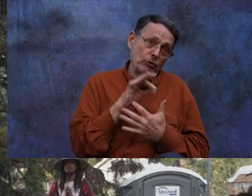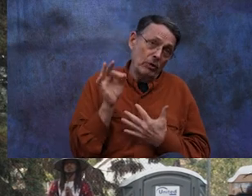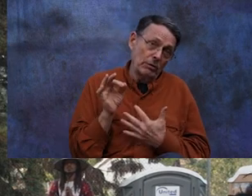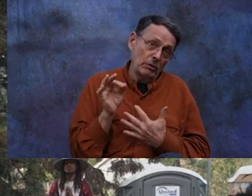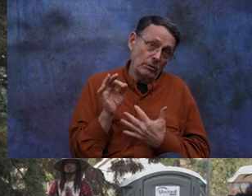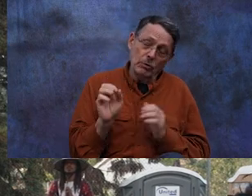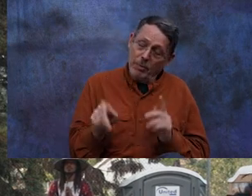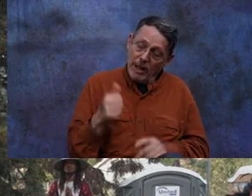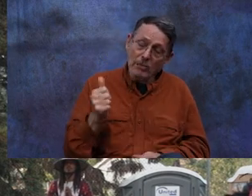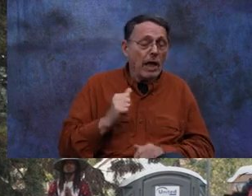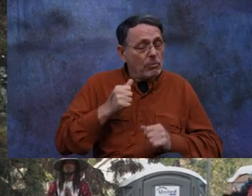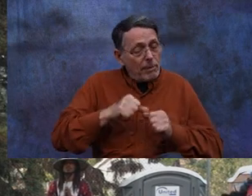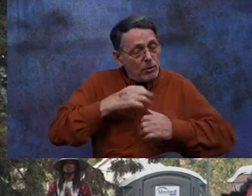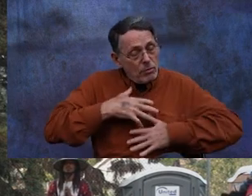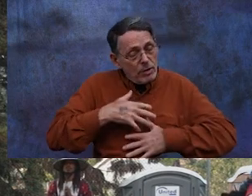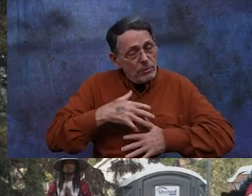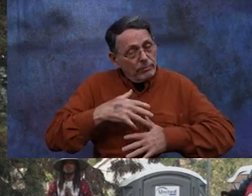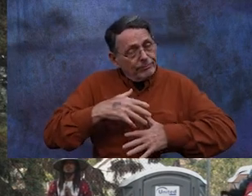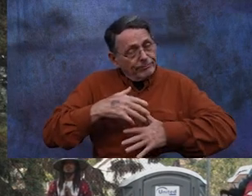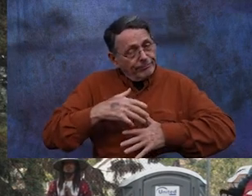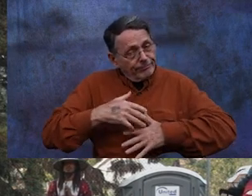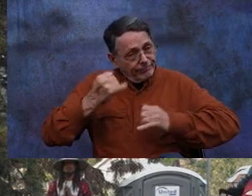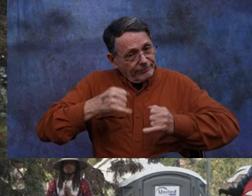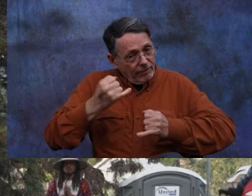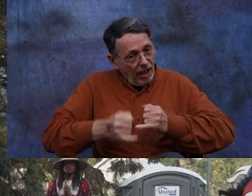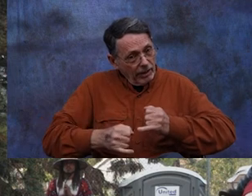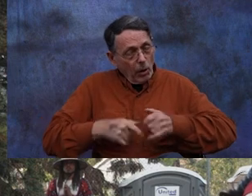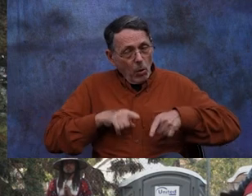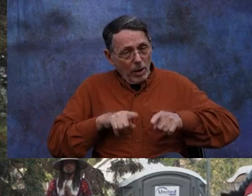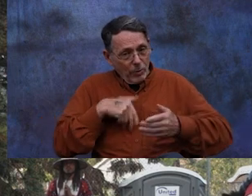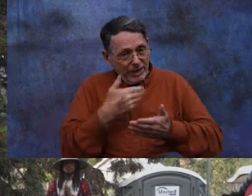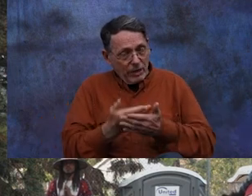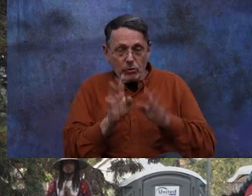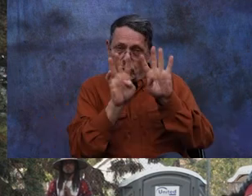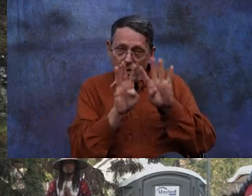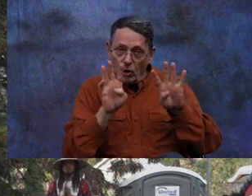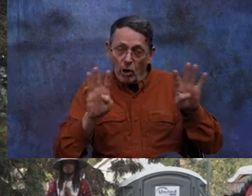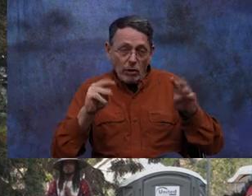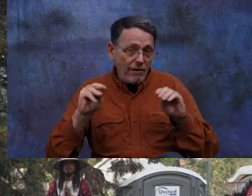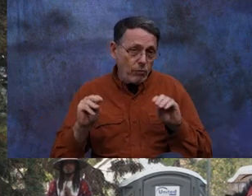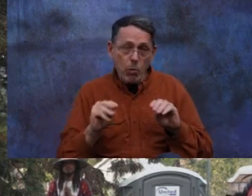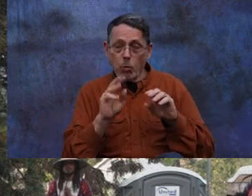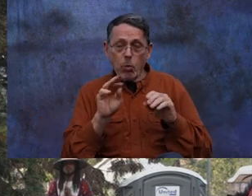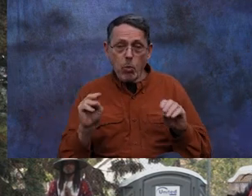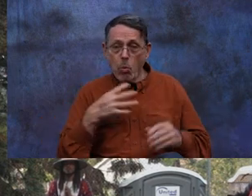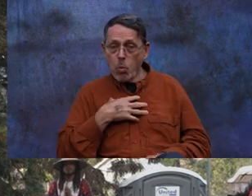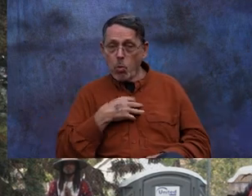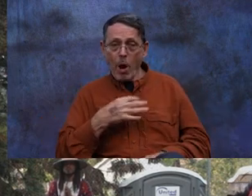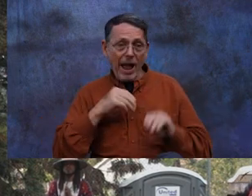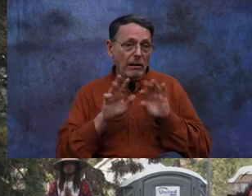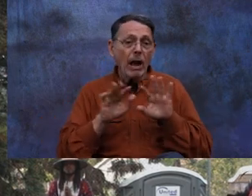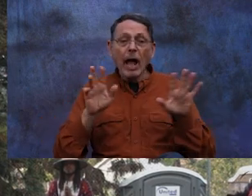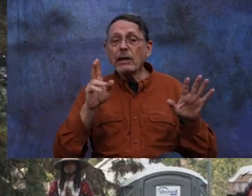breathe. And finally, as we get to the curtain of white light and we know what we seek is on that